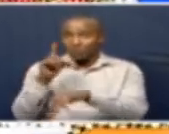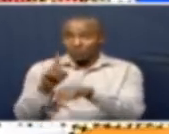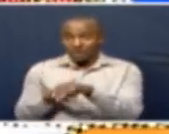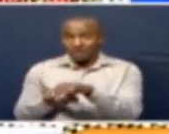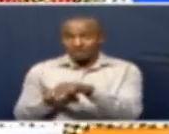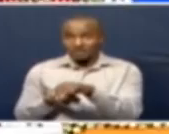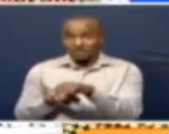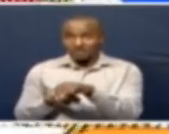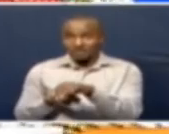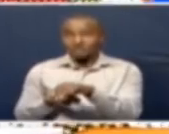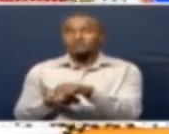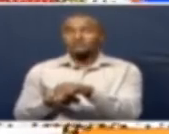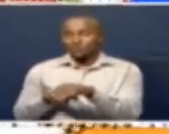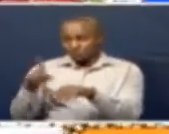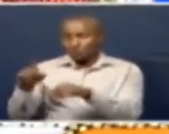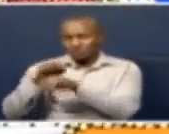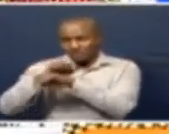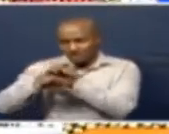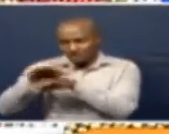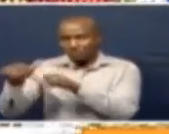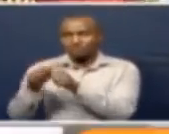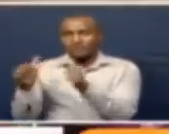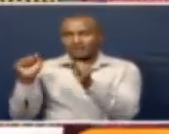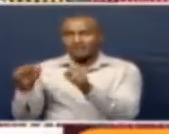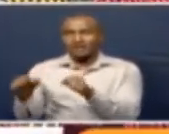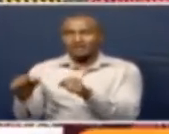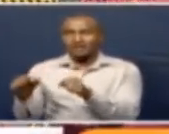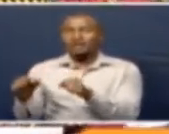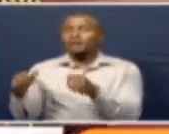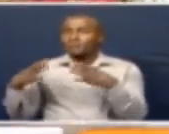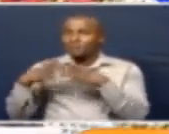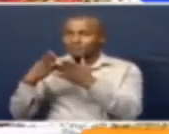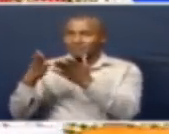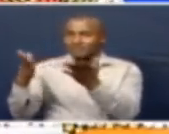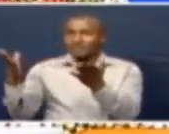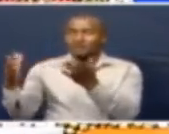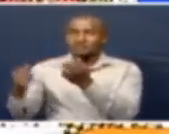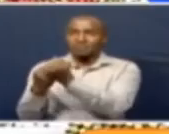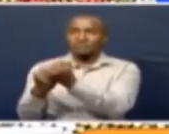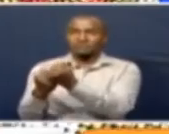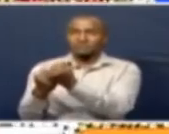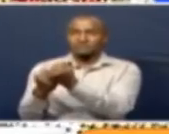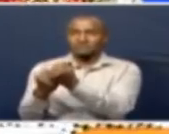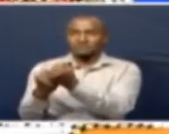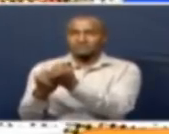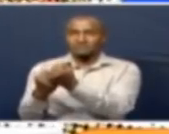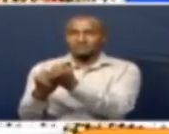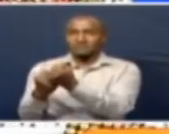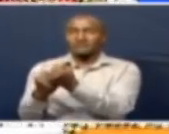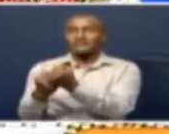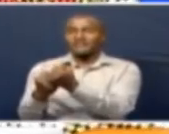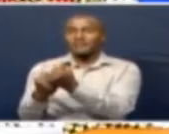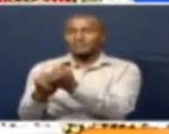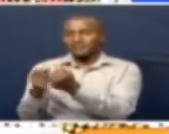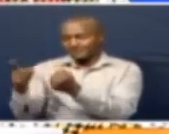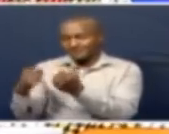when you are a social influencer or you are an influencer, you already have a mass of people who are actually behind you. So it becomes a separate agreement or a